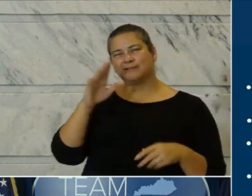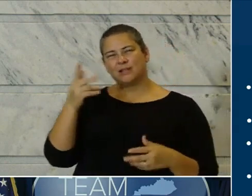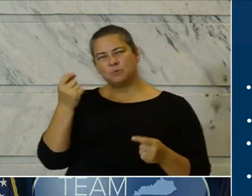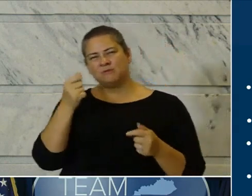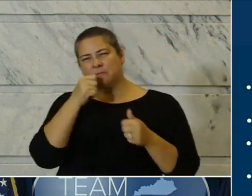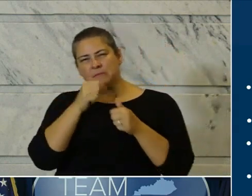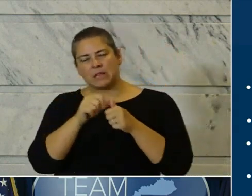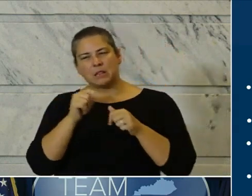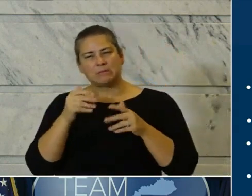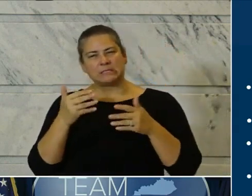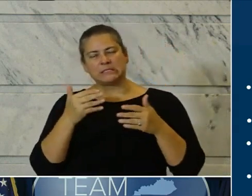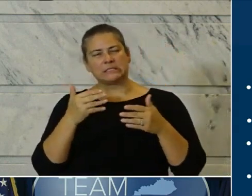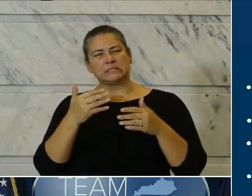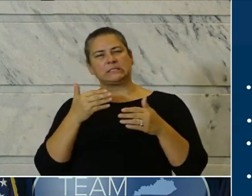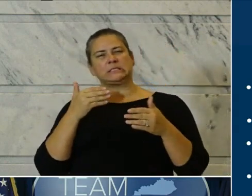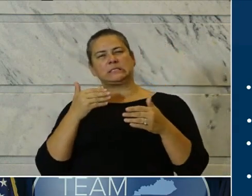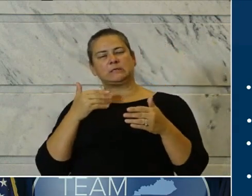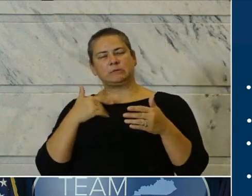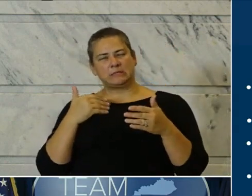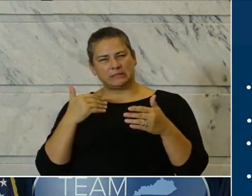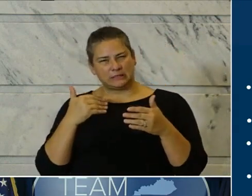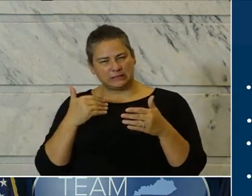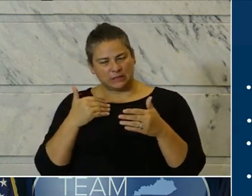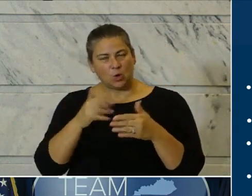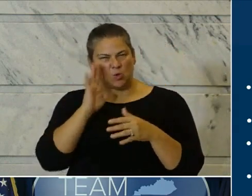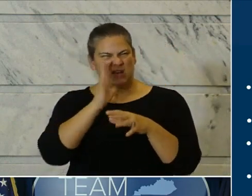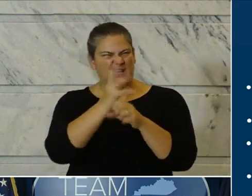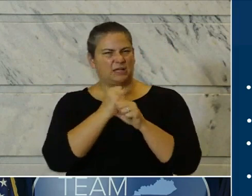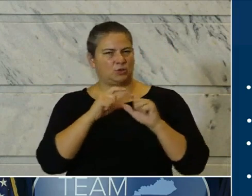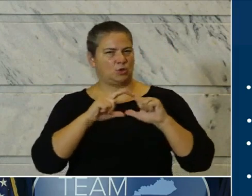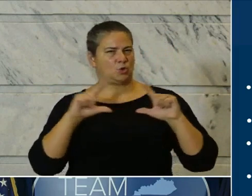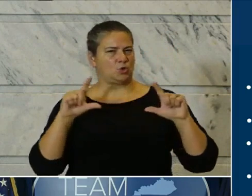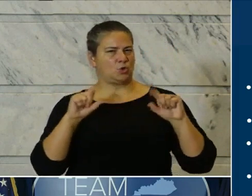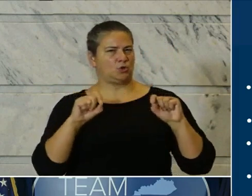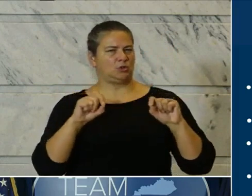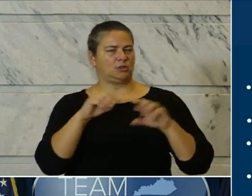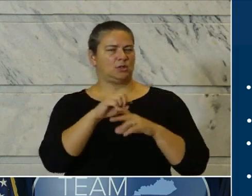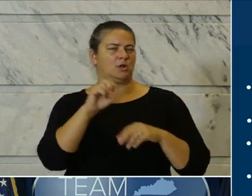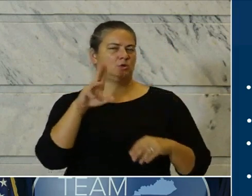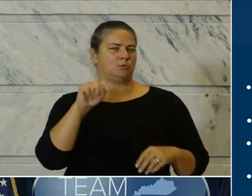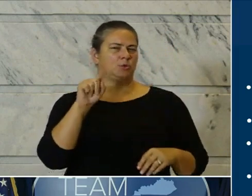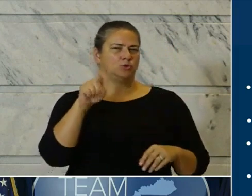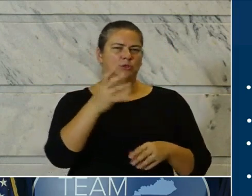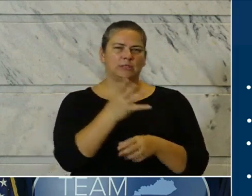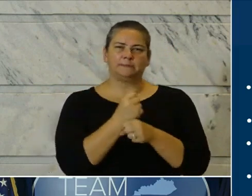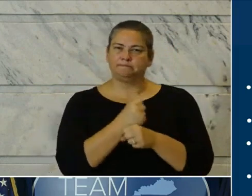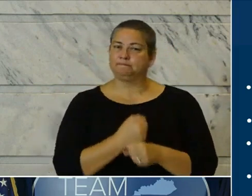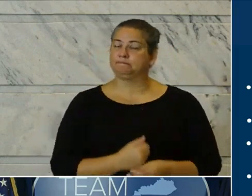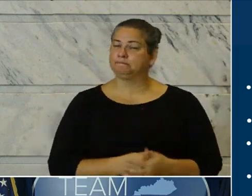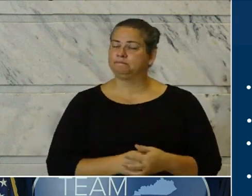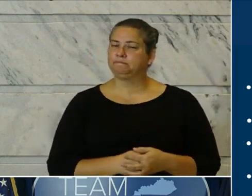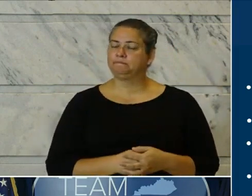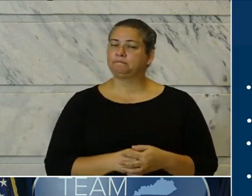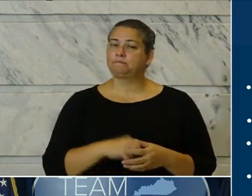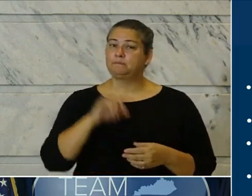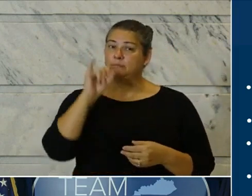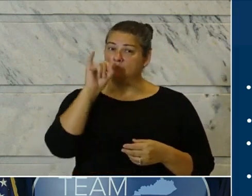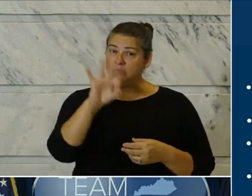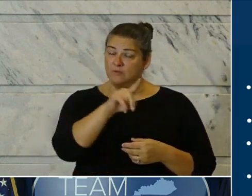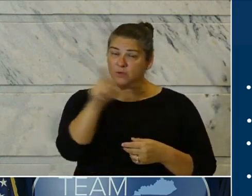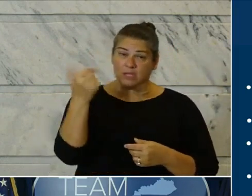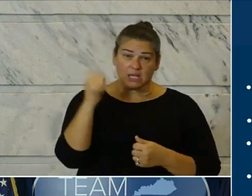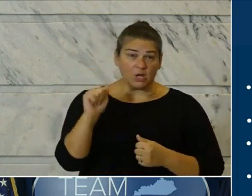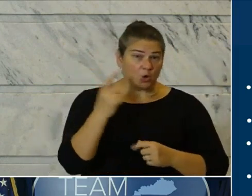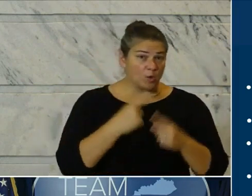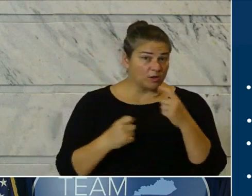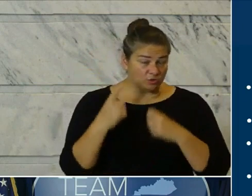bit, but we expect that individuals will receive those cards in October. If you have questions,